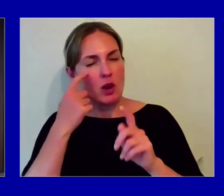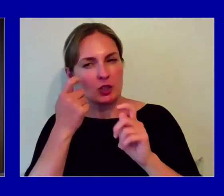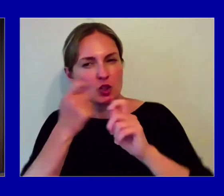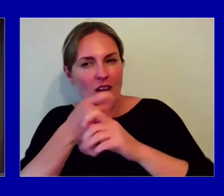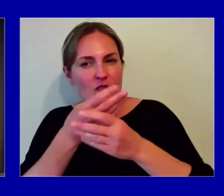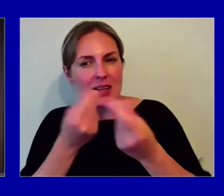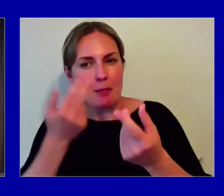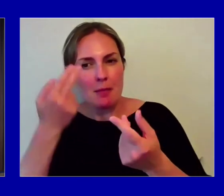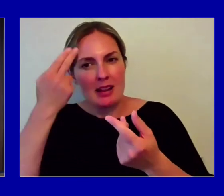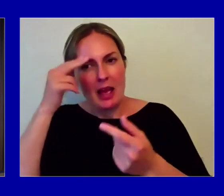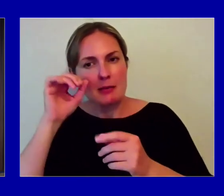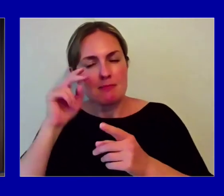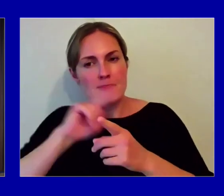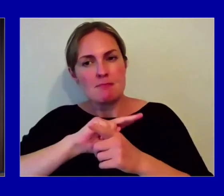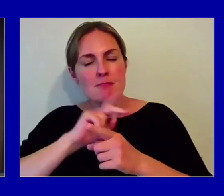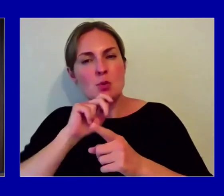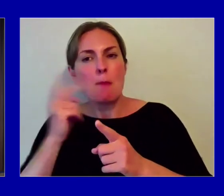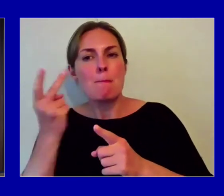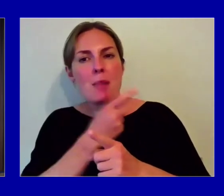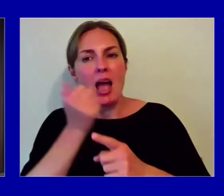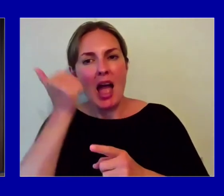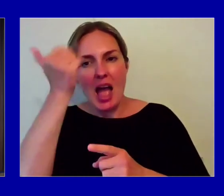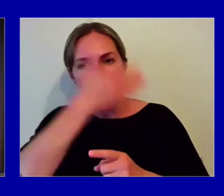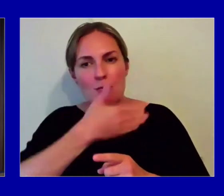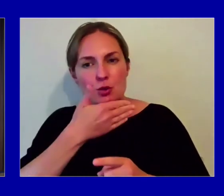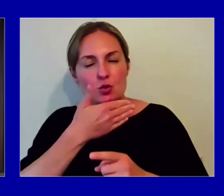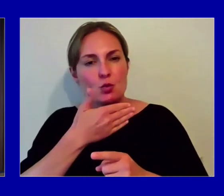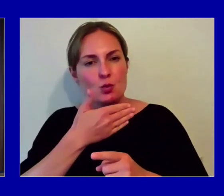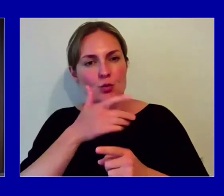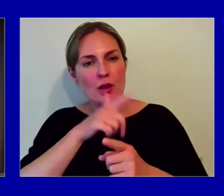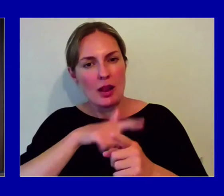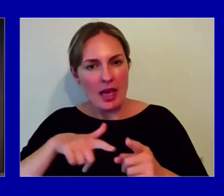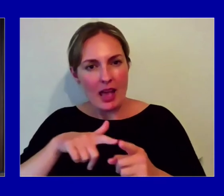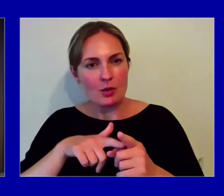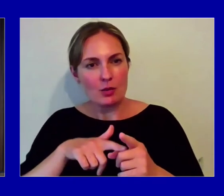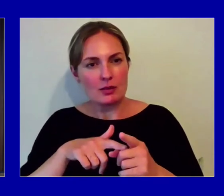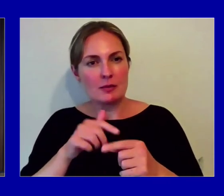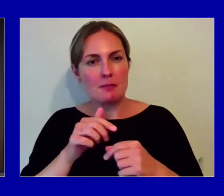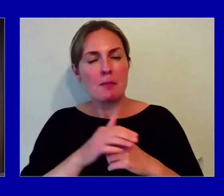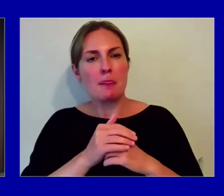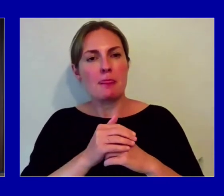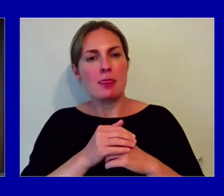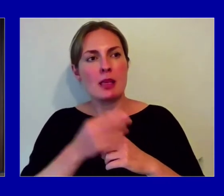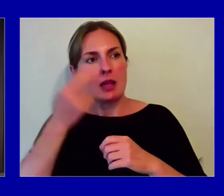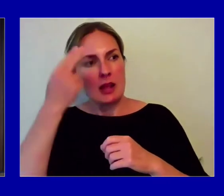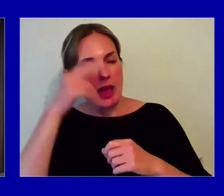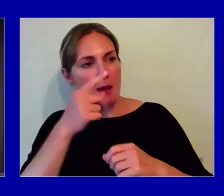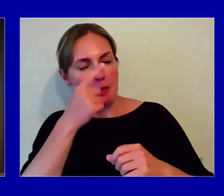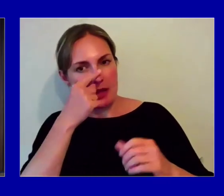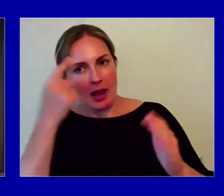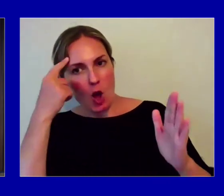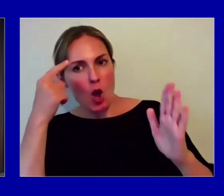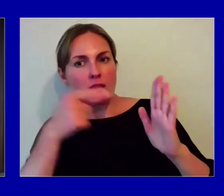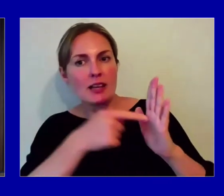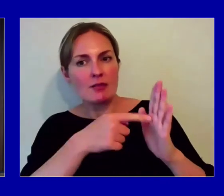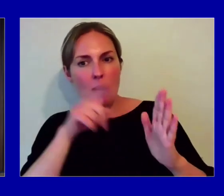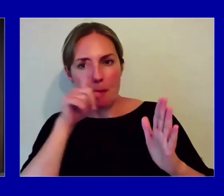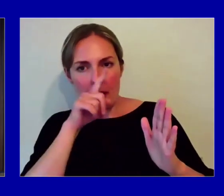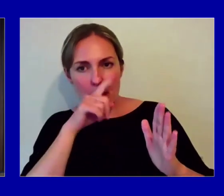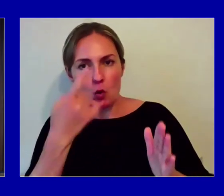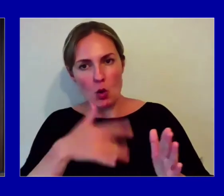normally the language is, um, identifies the place, the country can identify the people's names that lives there